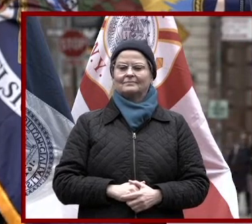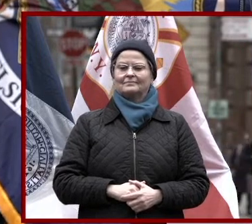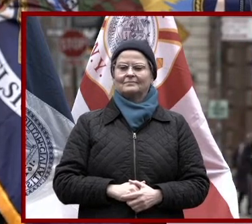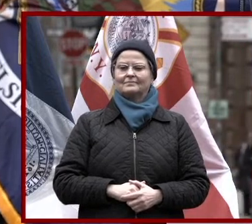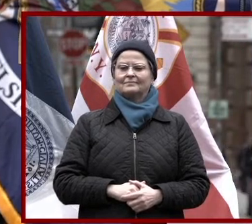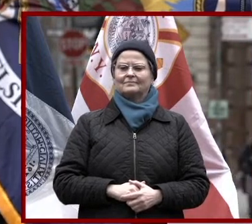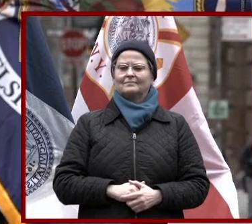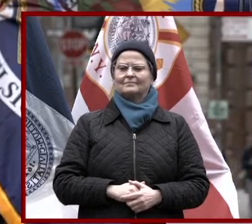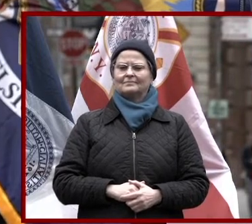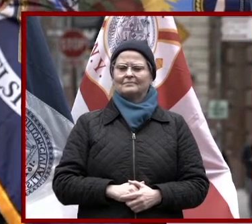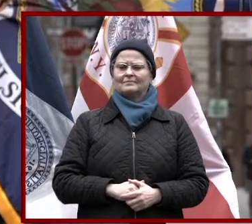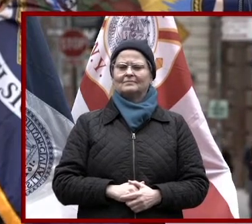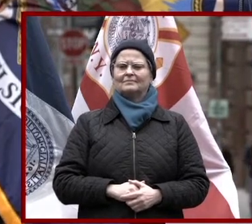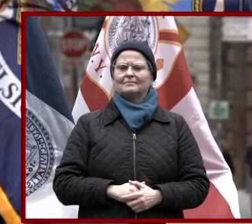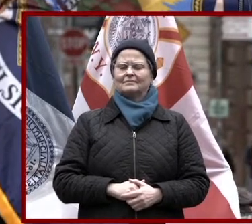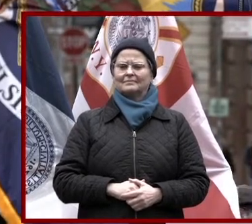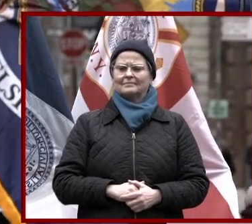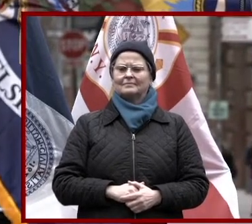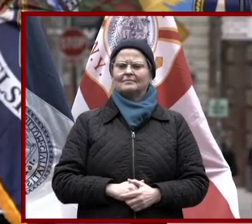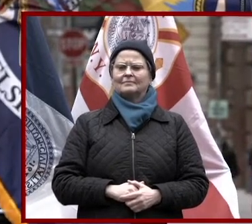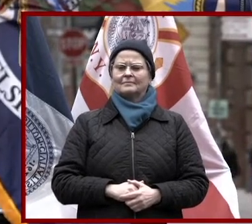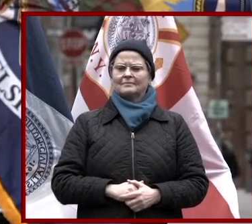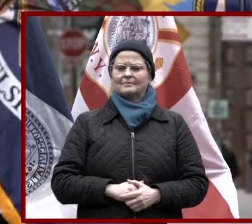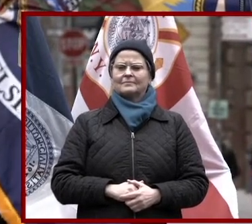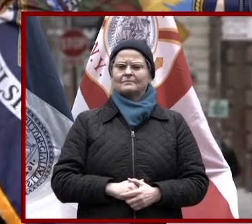through me.